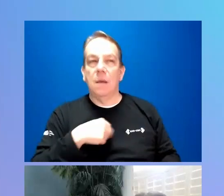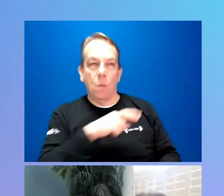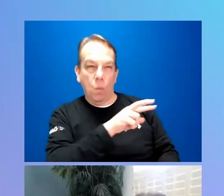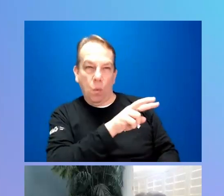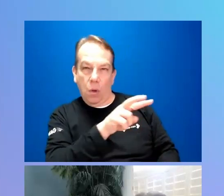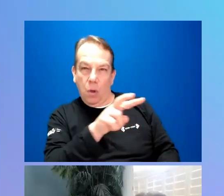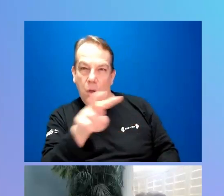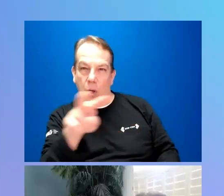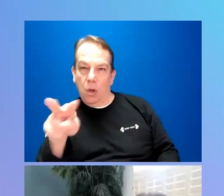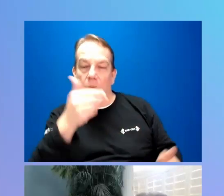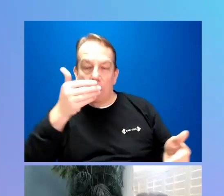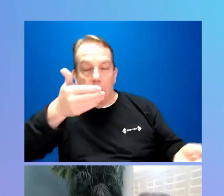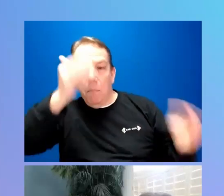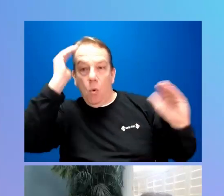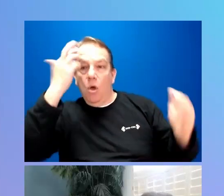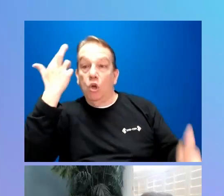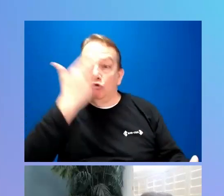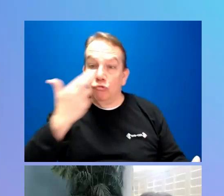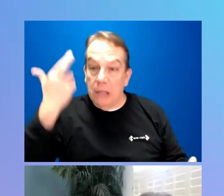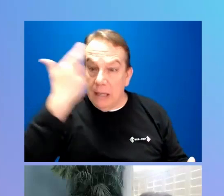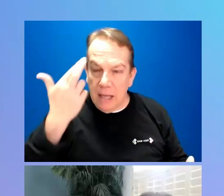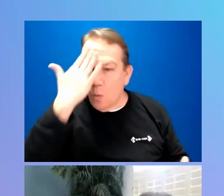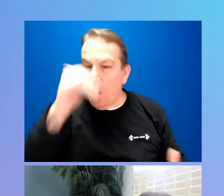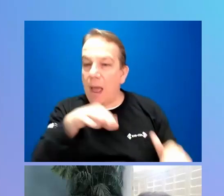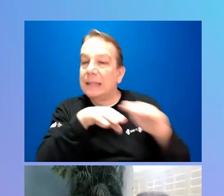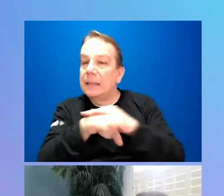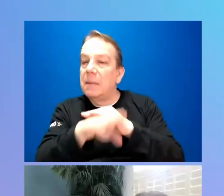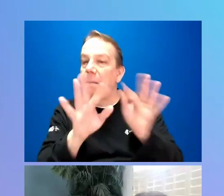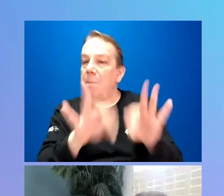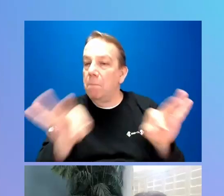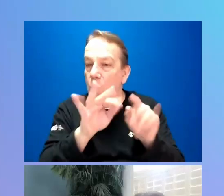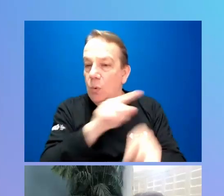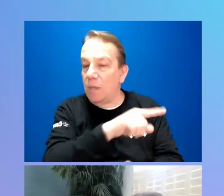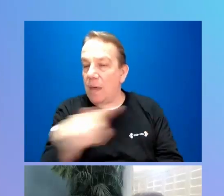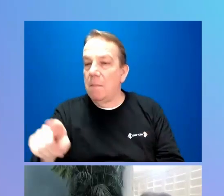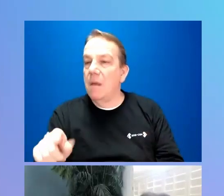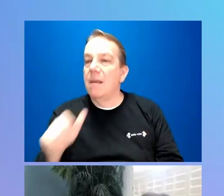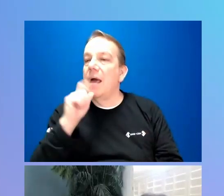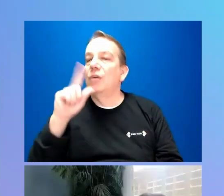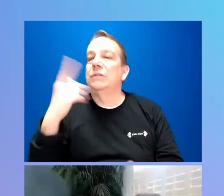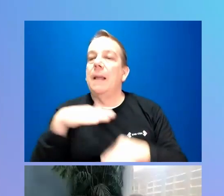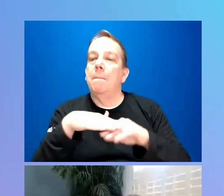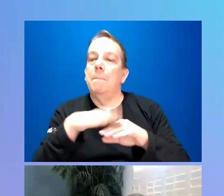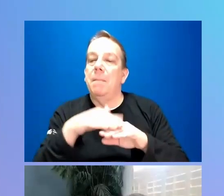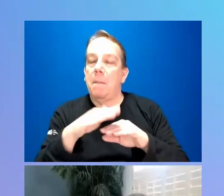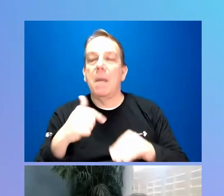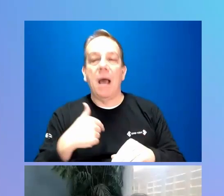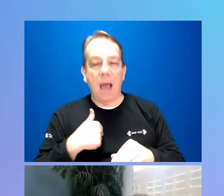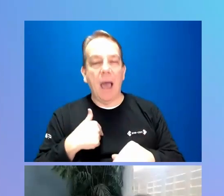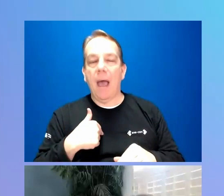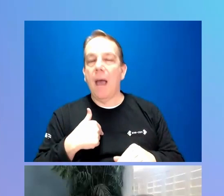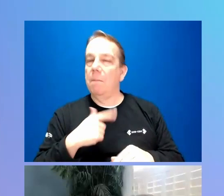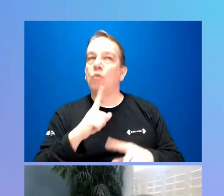to wake up to why accessibility mattered and not just trying to meet minimums. So I'm all about the